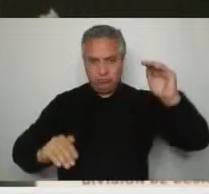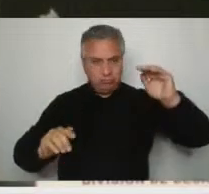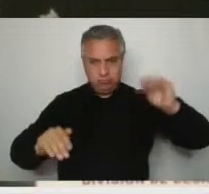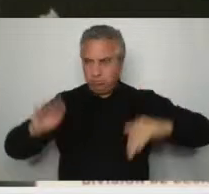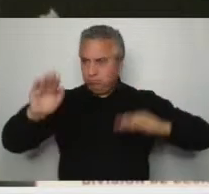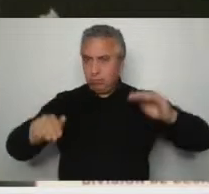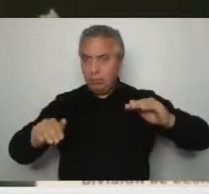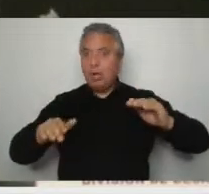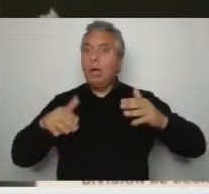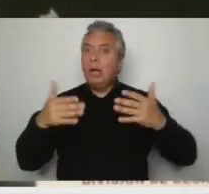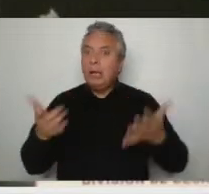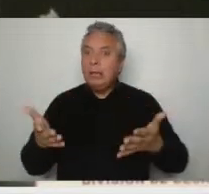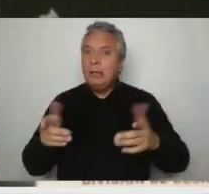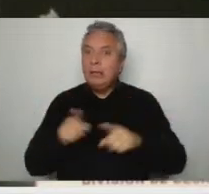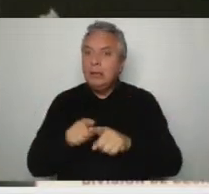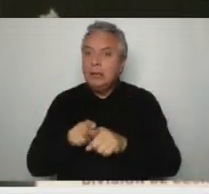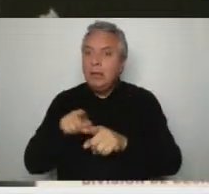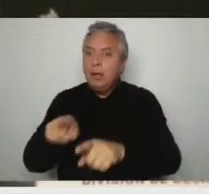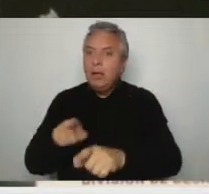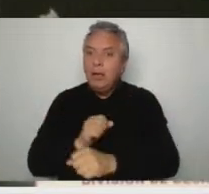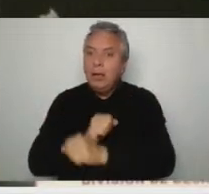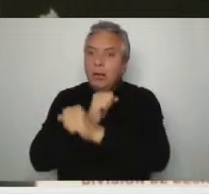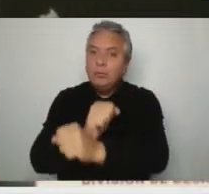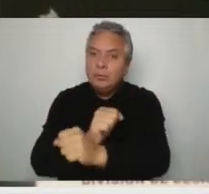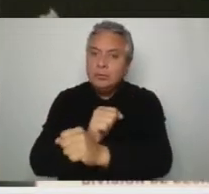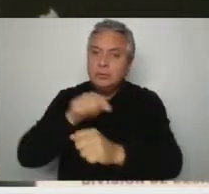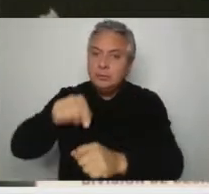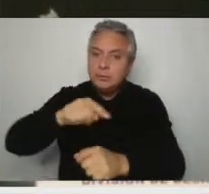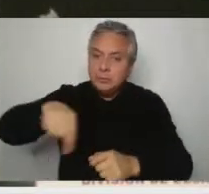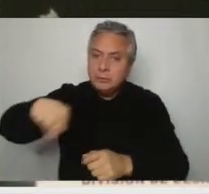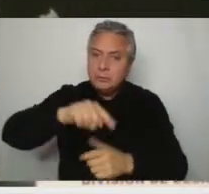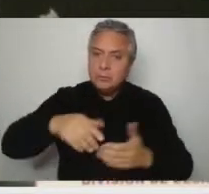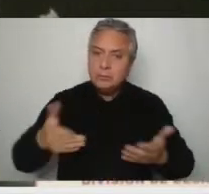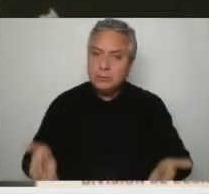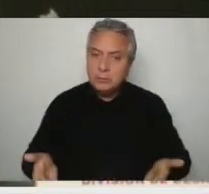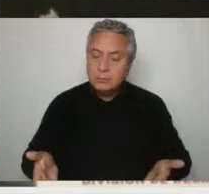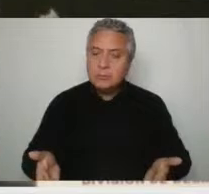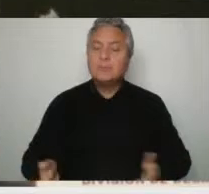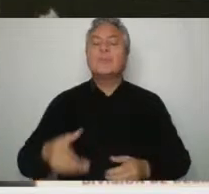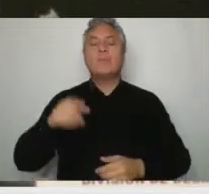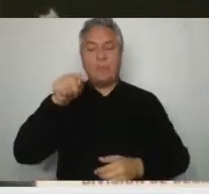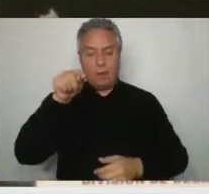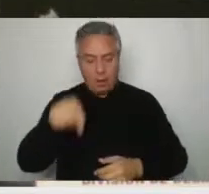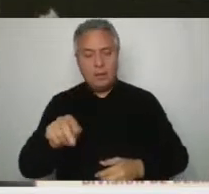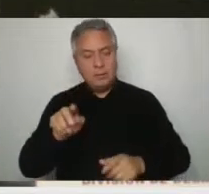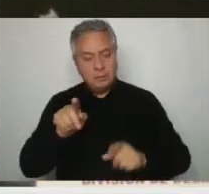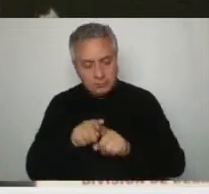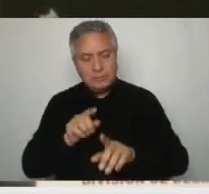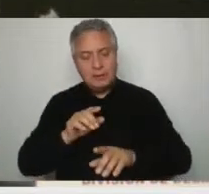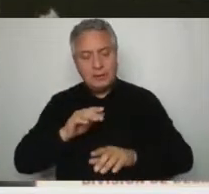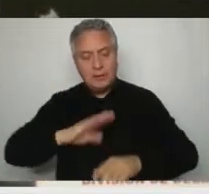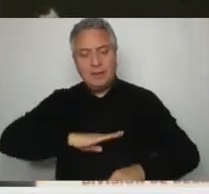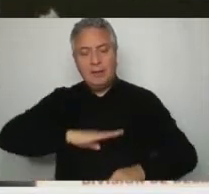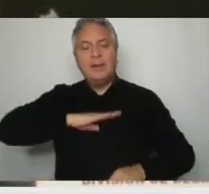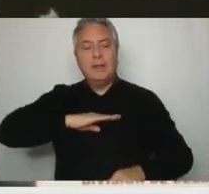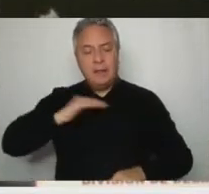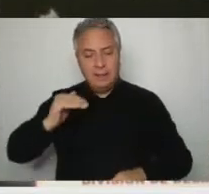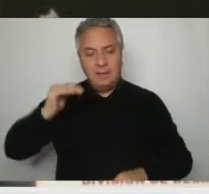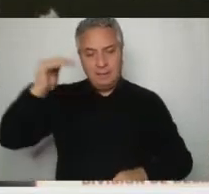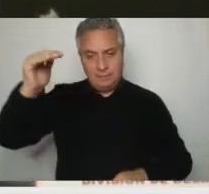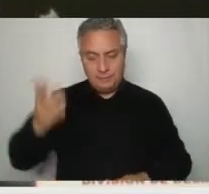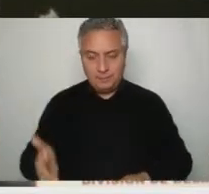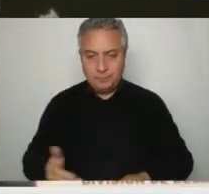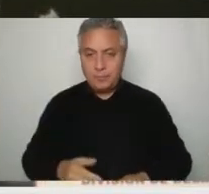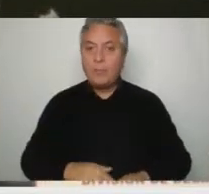meeting targets relative to inequality in terms of pension systems, and also at the same time we will try to